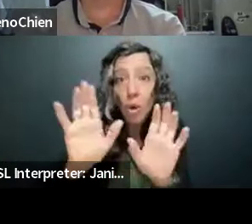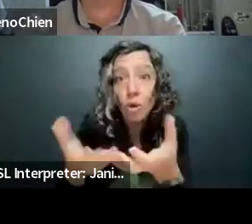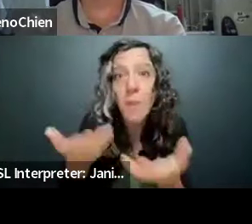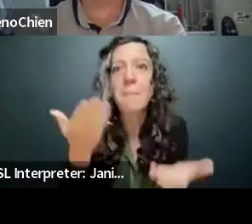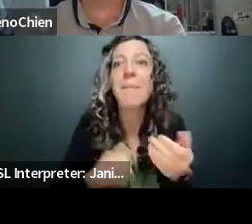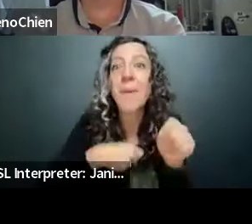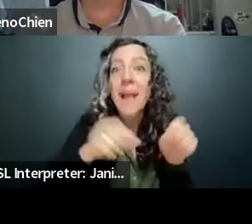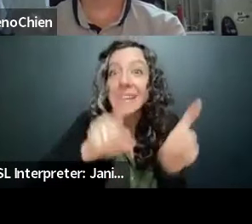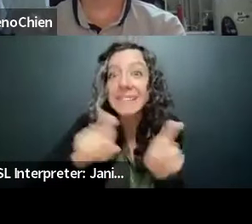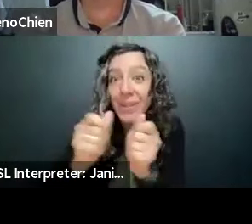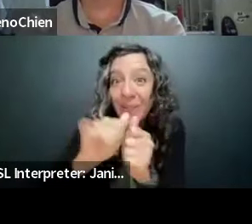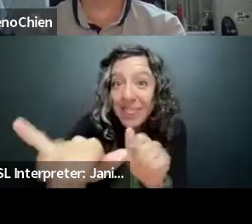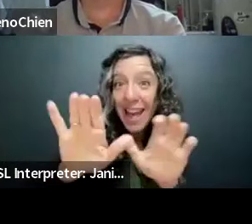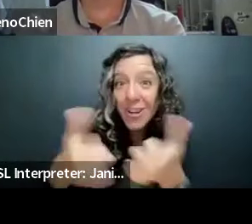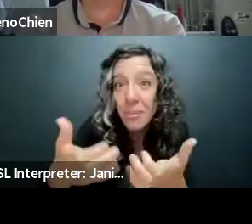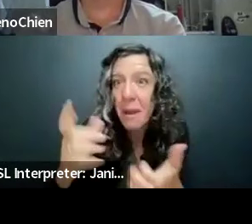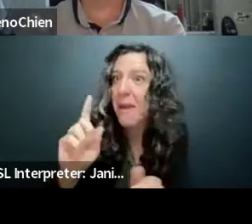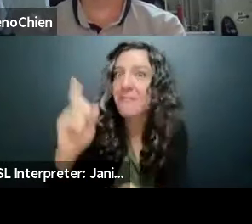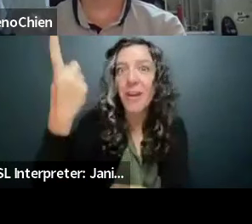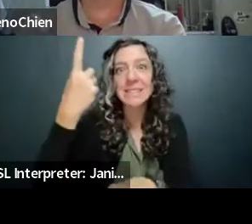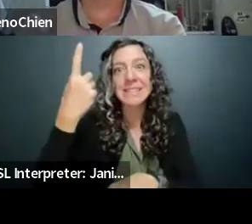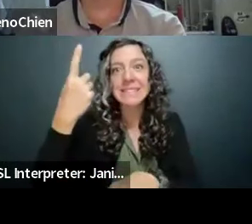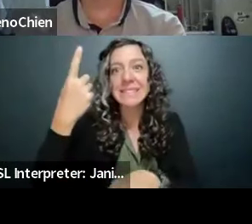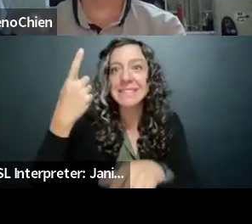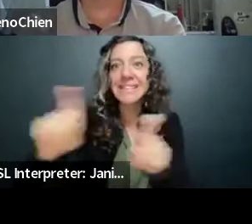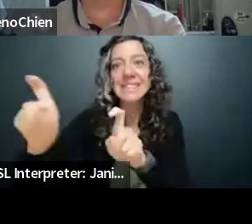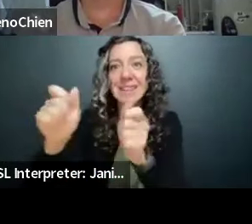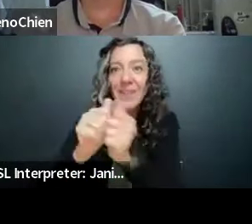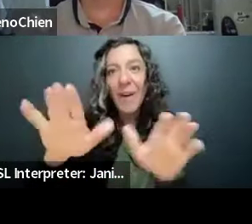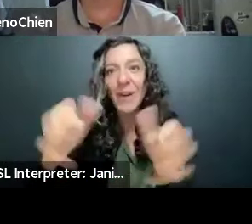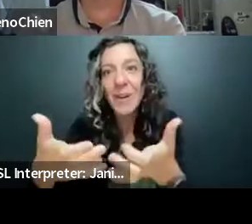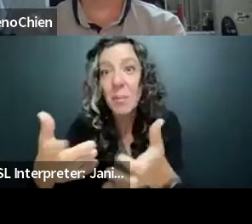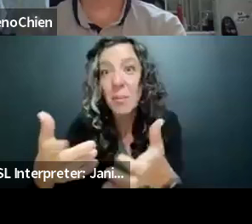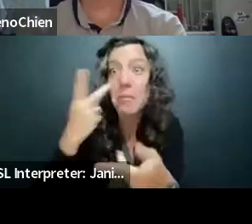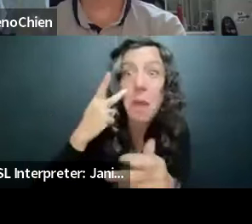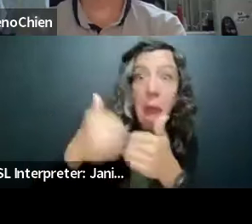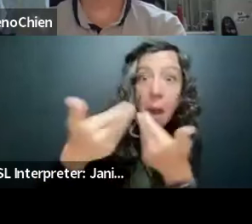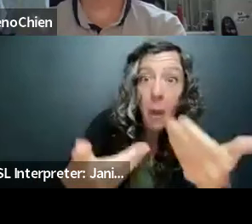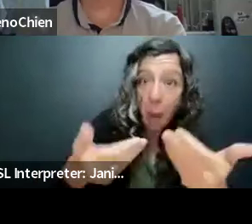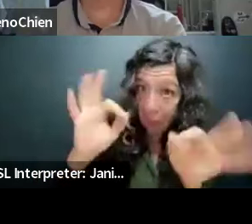pig, you know, like the first one to make it accessible. And then based on that, we could recommend it for everyone else.